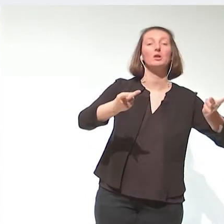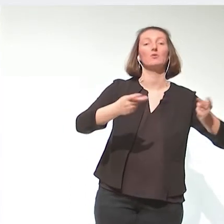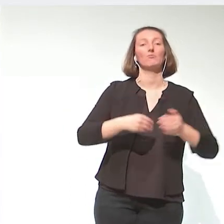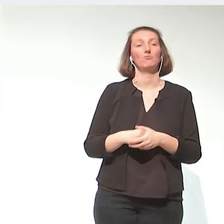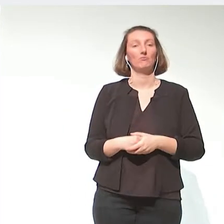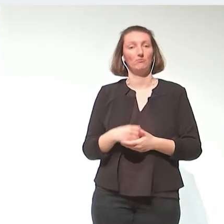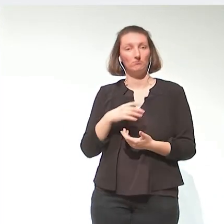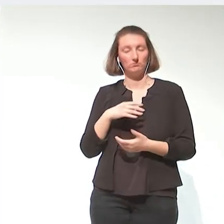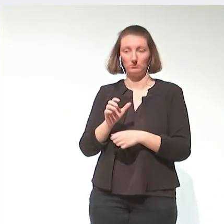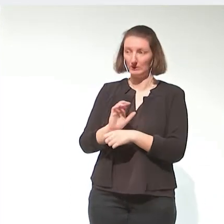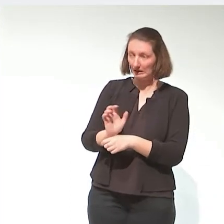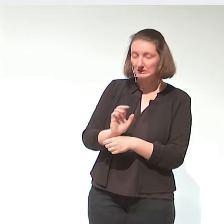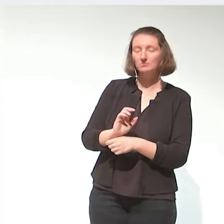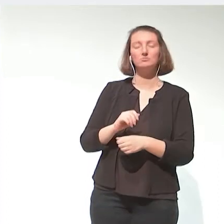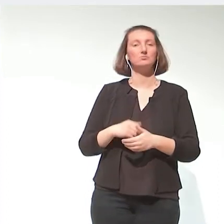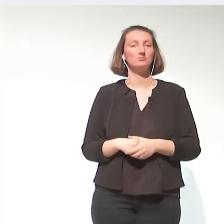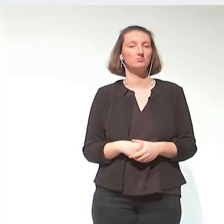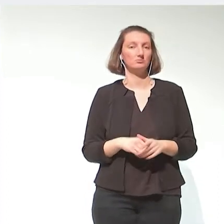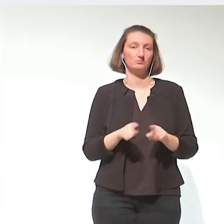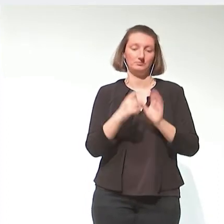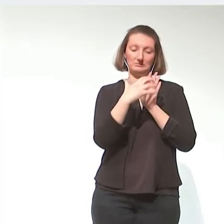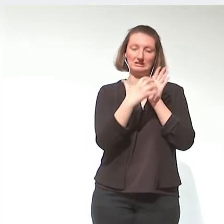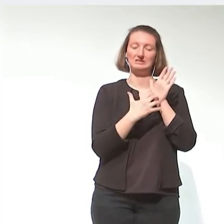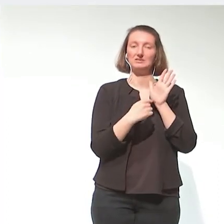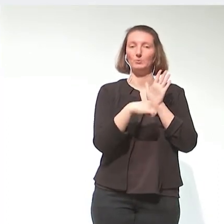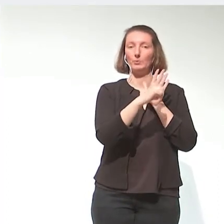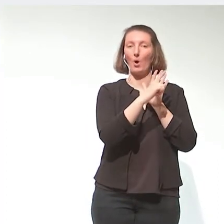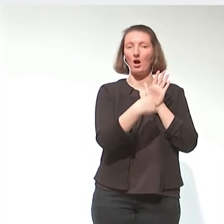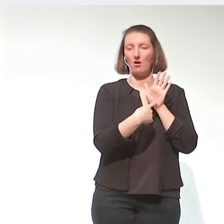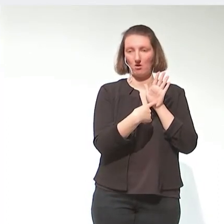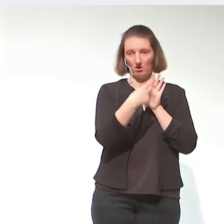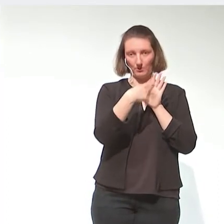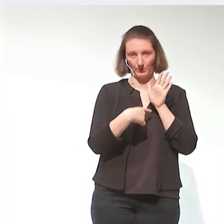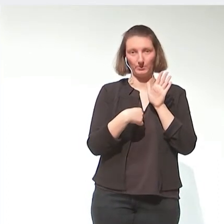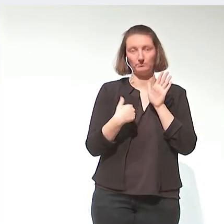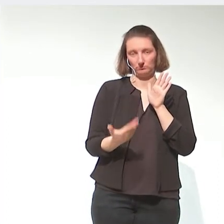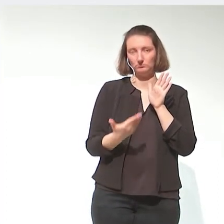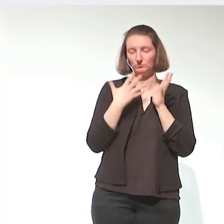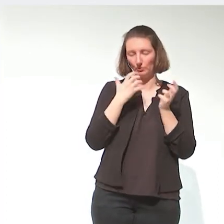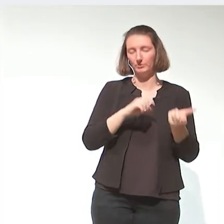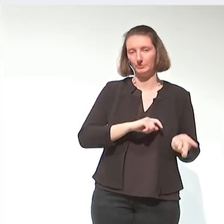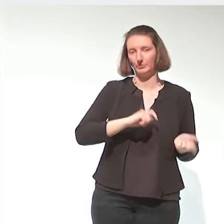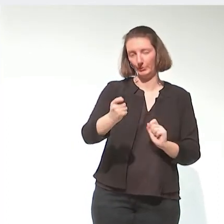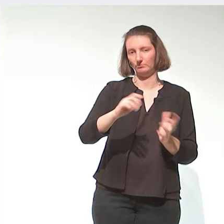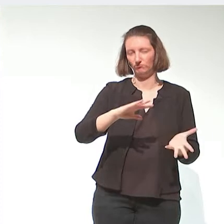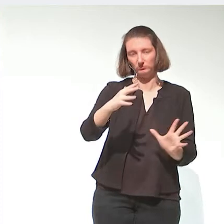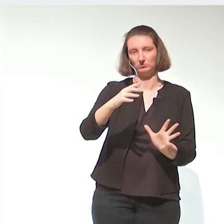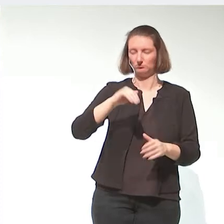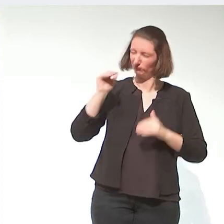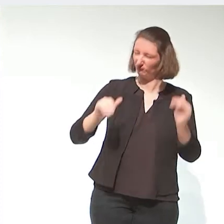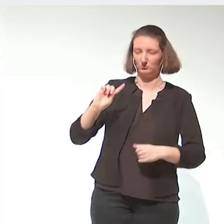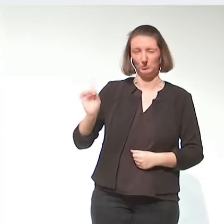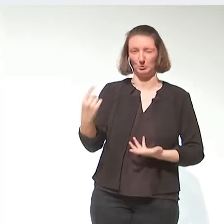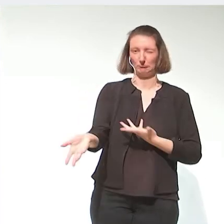legislation. However, we also want to work on more stakeholder involvement. When it comes to tourism, tourism is one of the mainstays of the Maltese